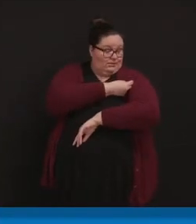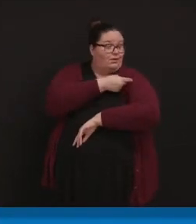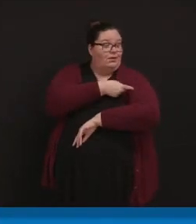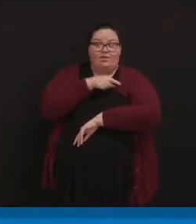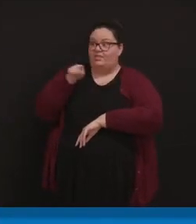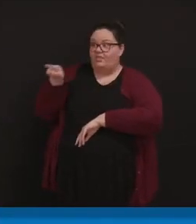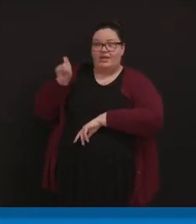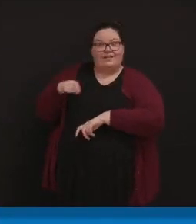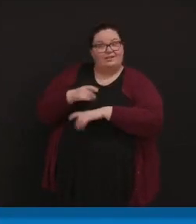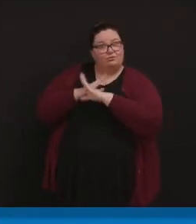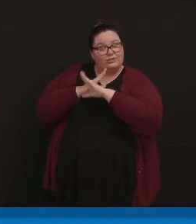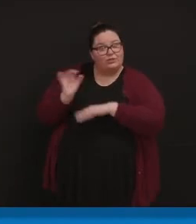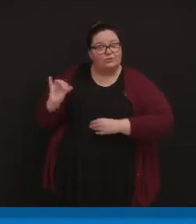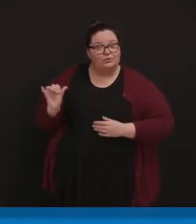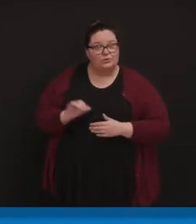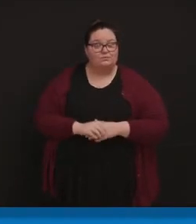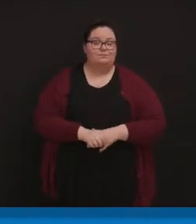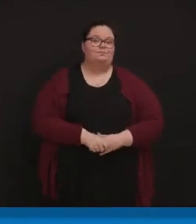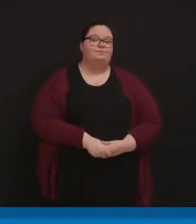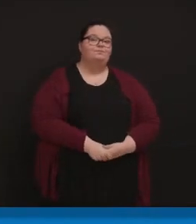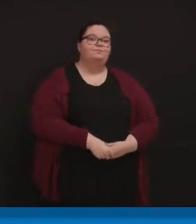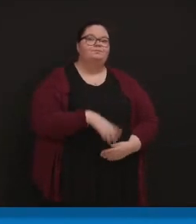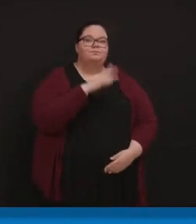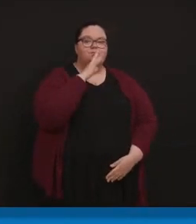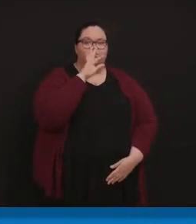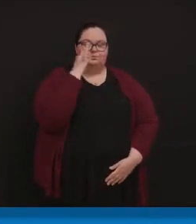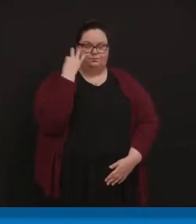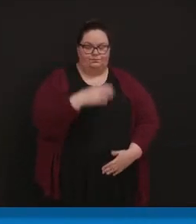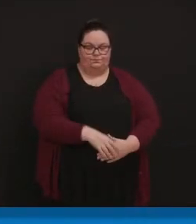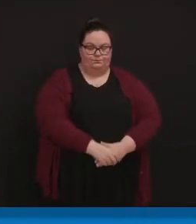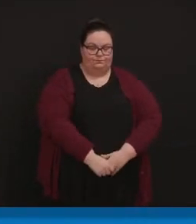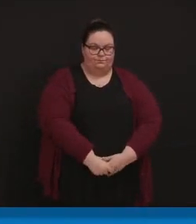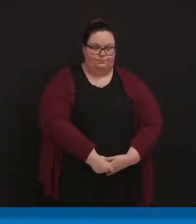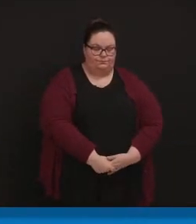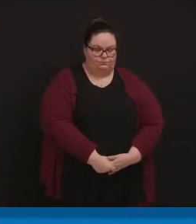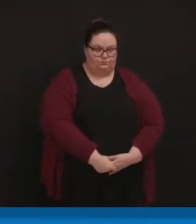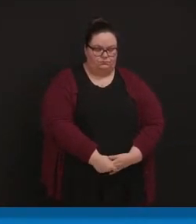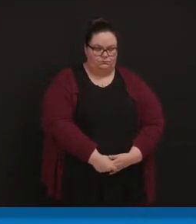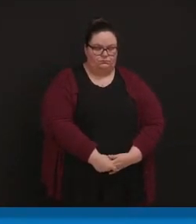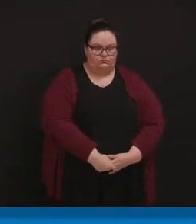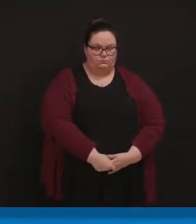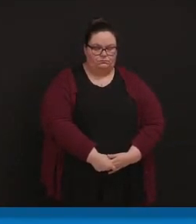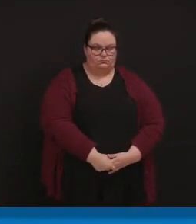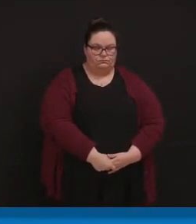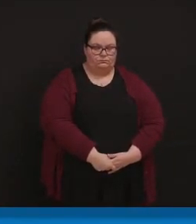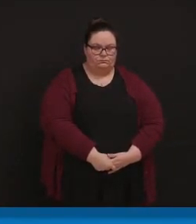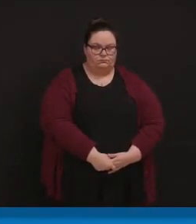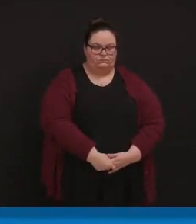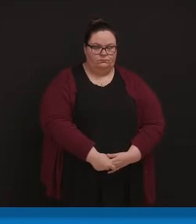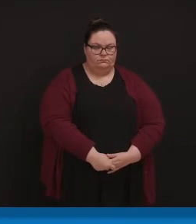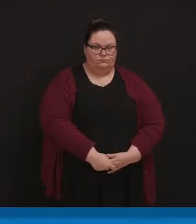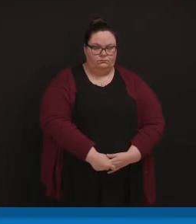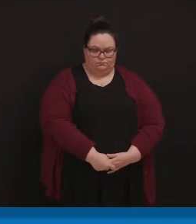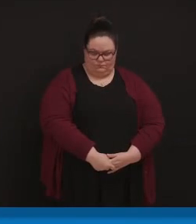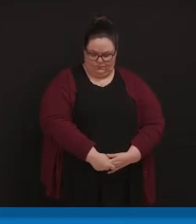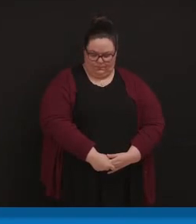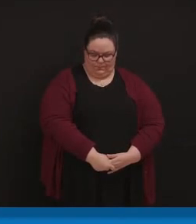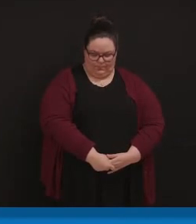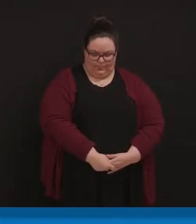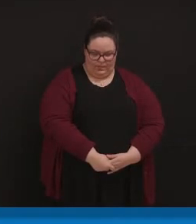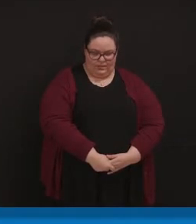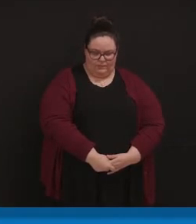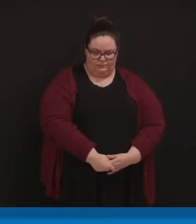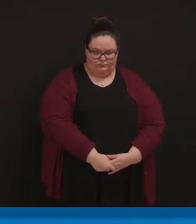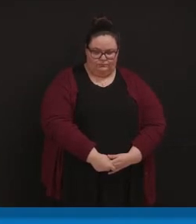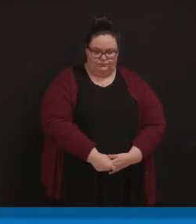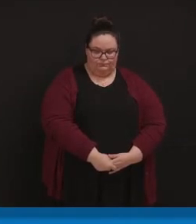Lorsque vous respectez les consignes et les directives de santé publique, vous vous protégez vous-même. When you follow public health guidelines and advice, you're protecting